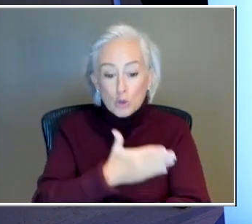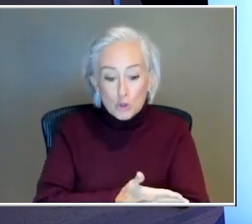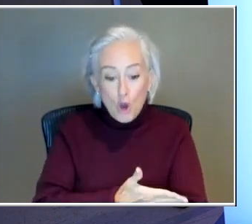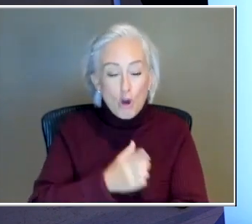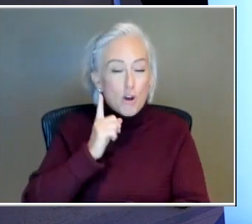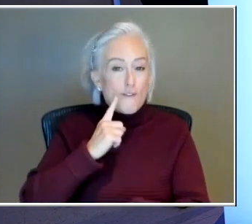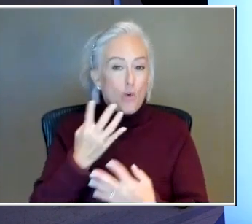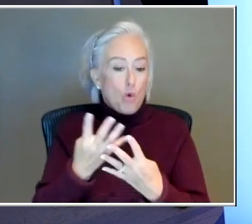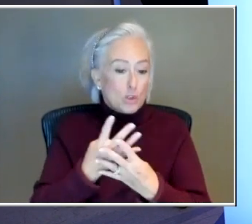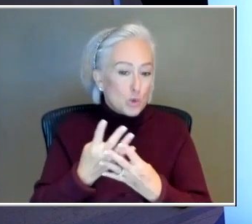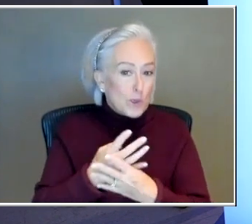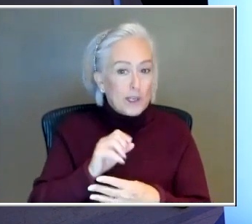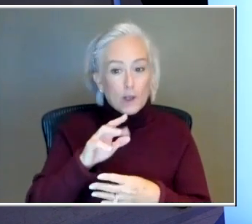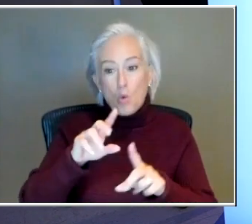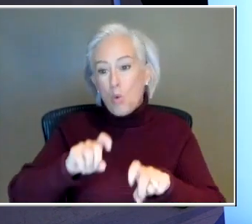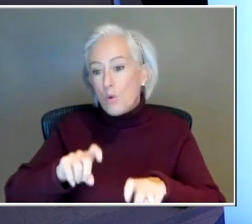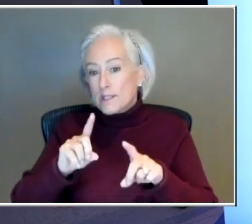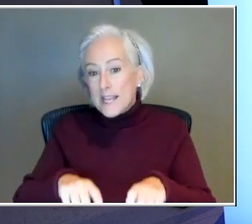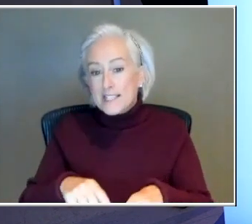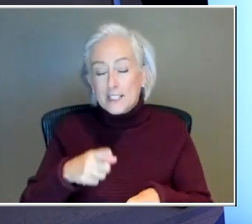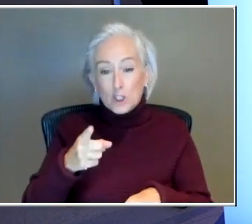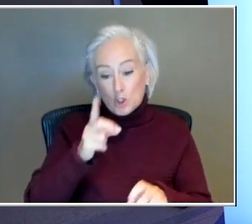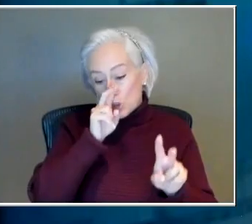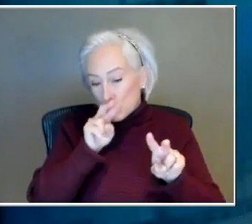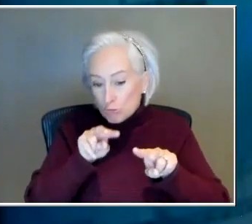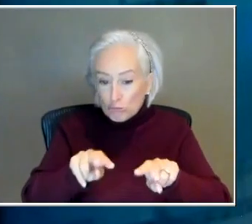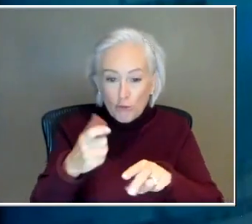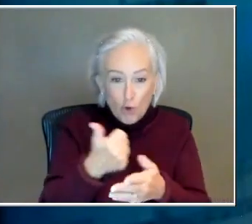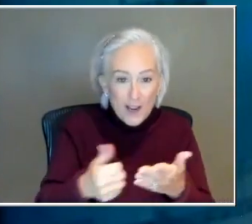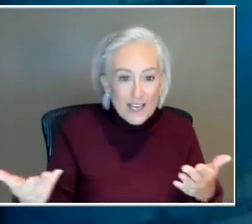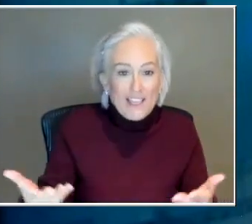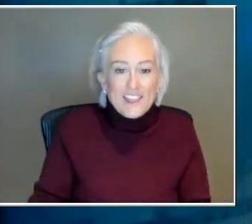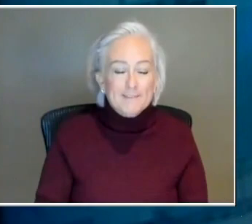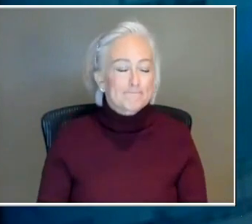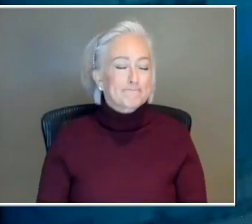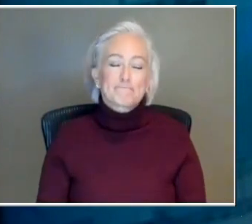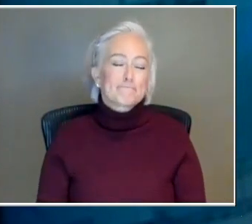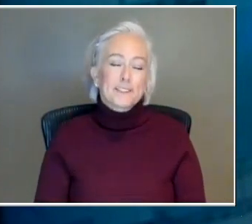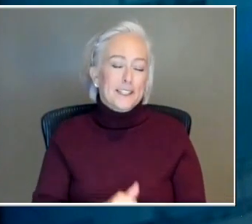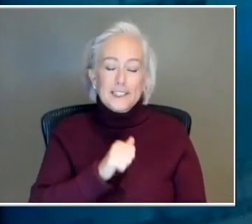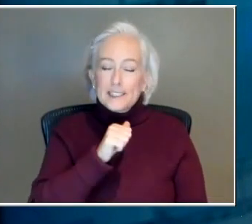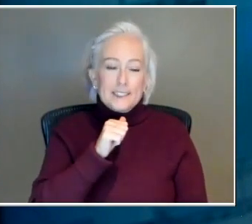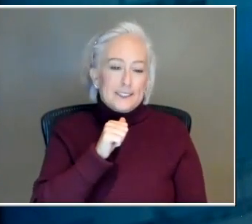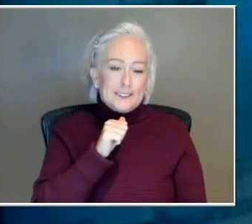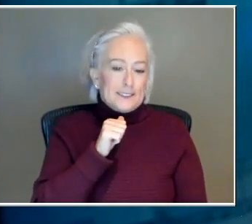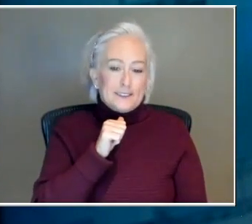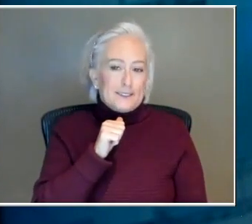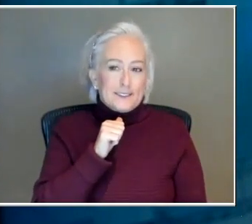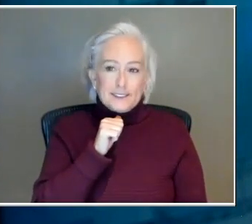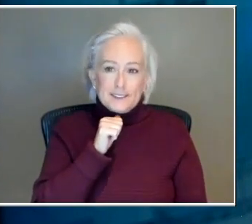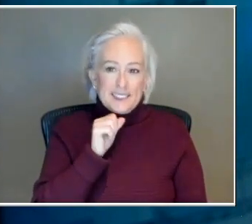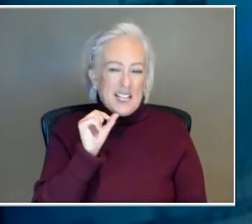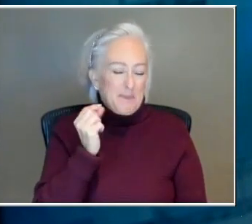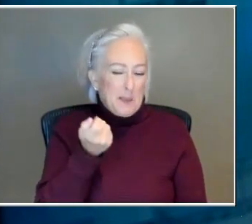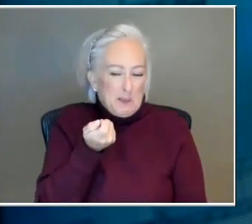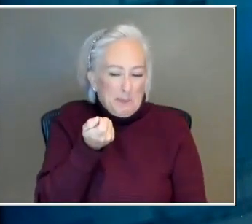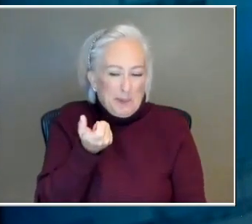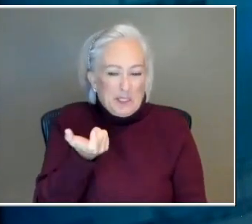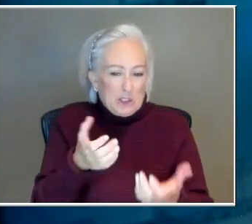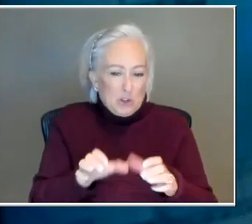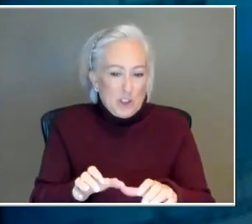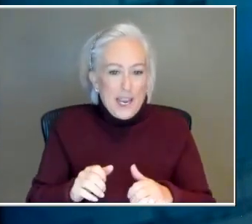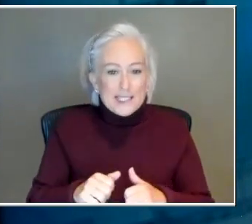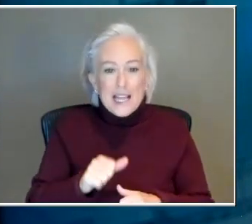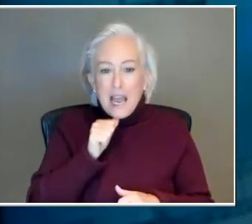the works? Is there anything she should be on the lookout for? It's unlikely. Without, I don't know as much about Mallory's history, just I'm not her direct neurologist, but